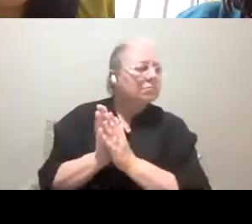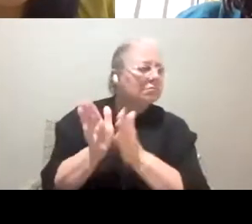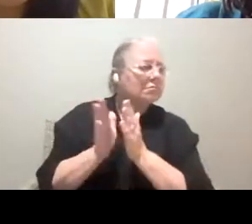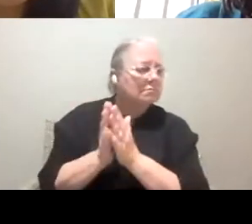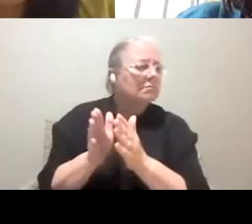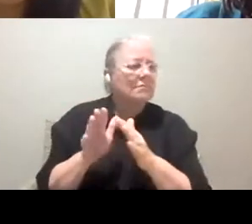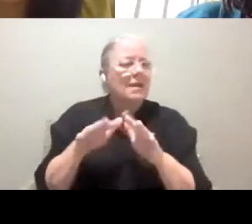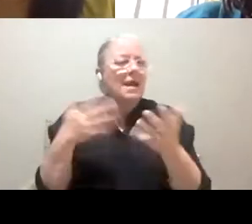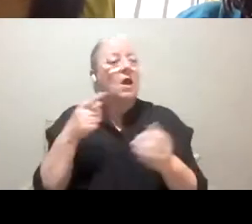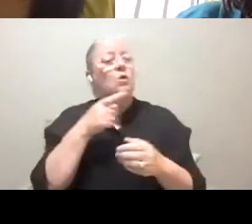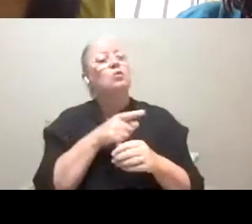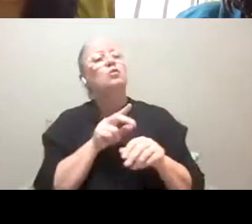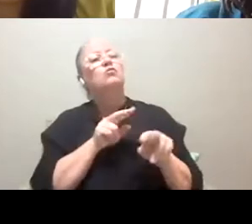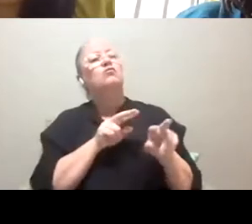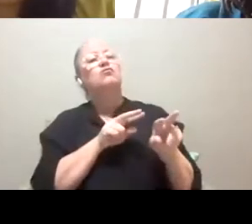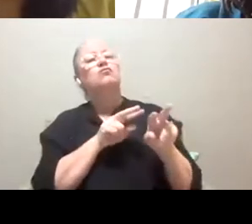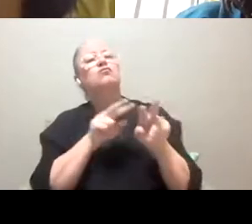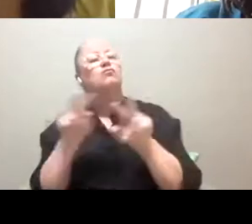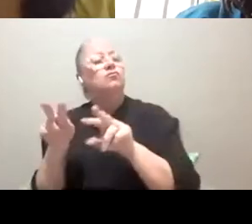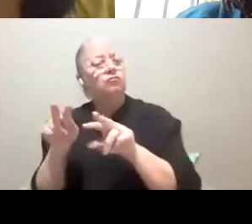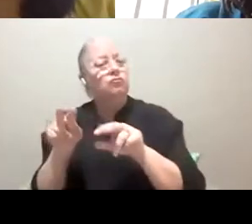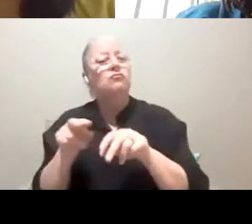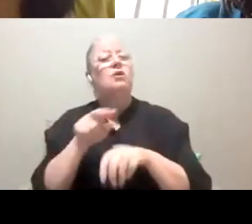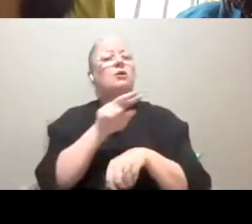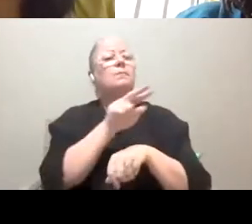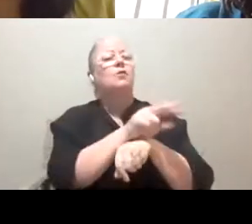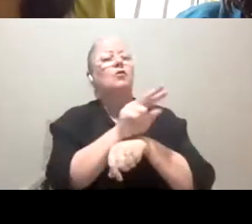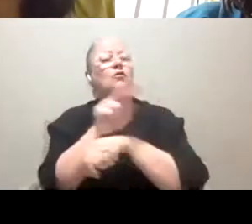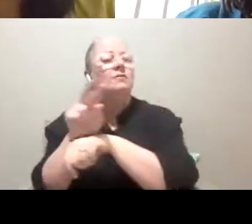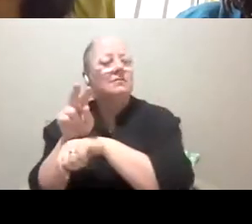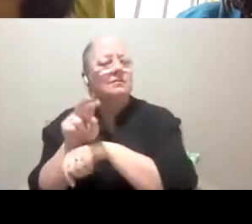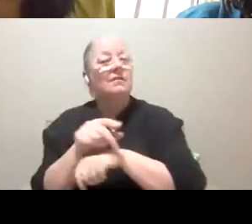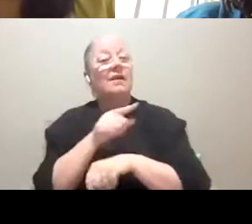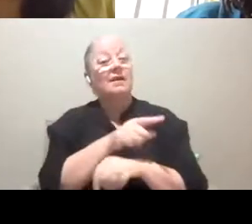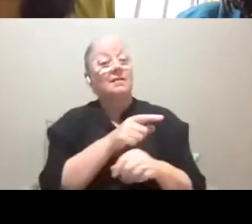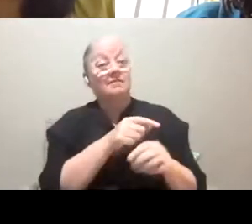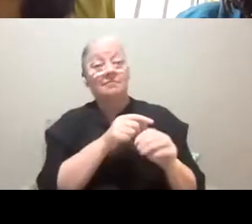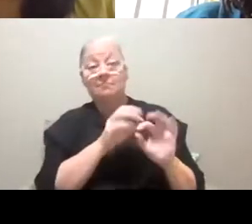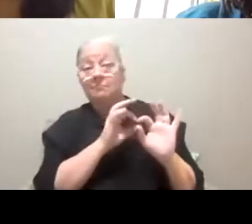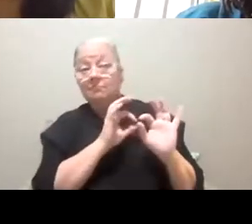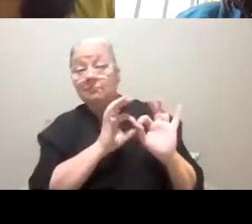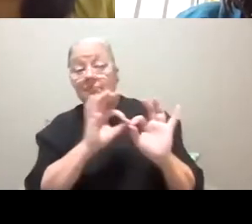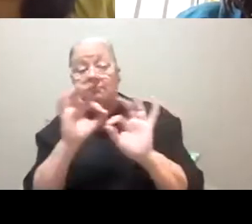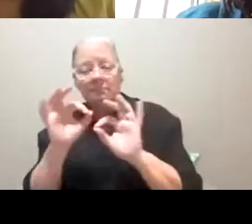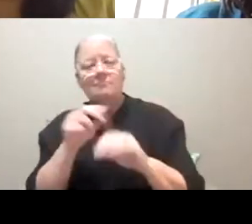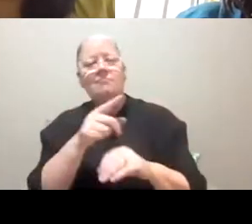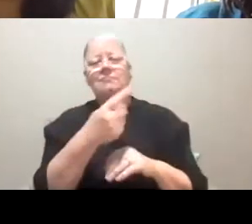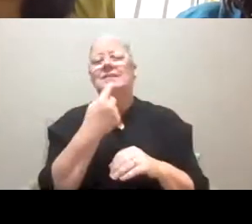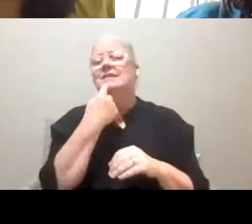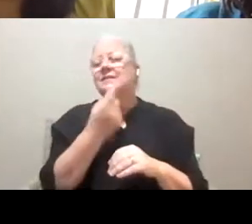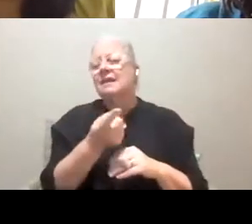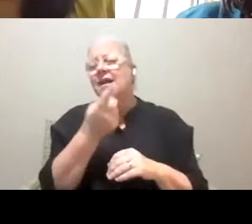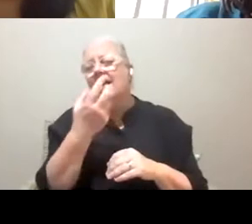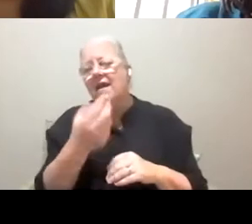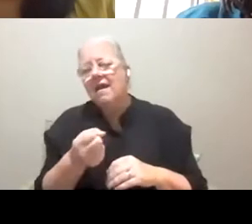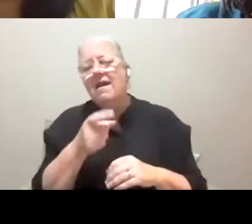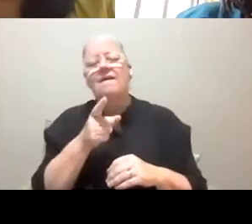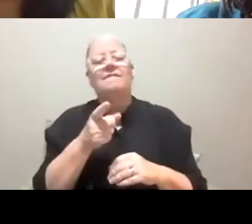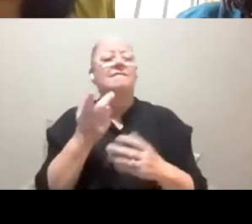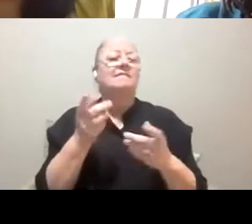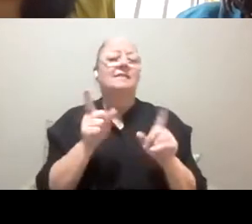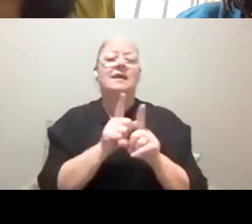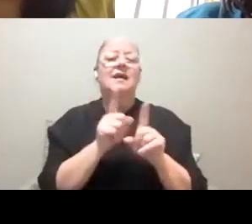and effectiveness? You mentioned that they are reporting mechanisms in sign language and